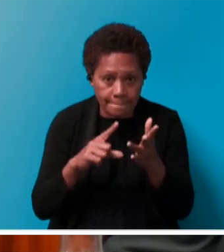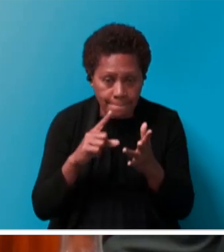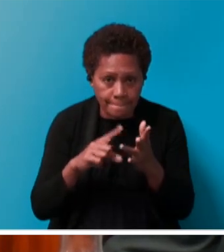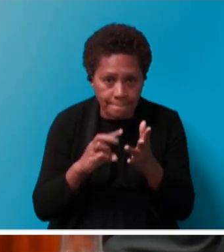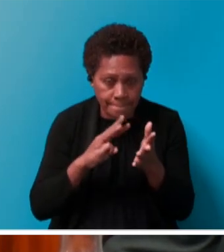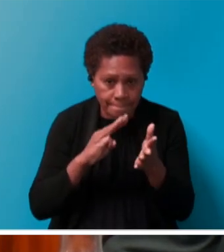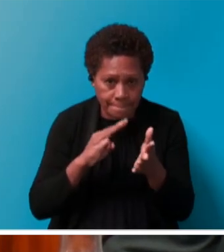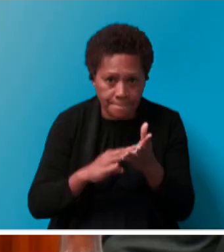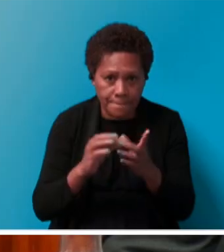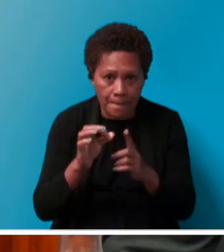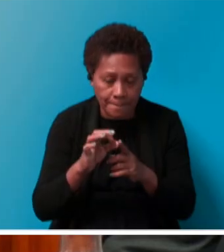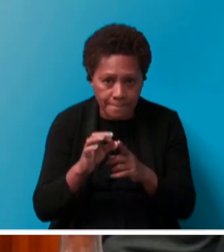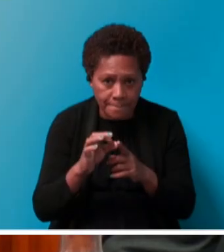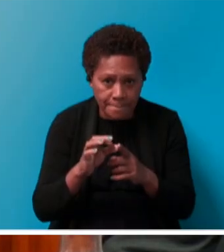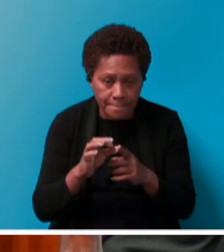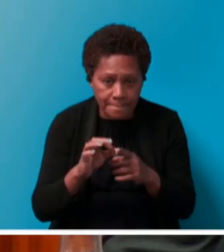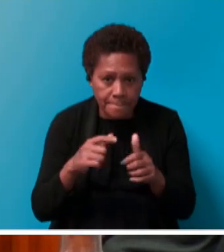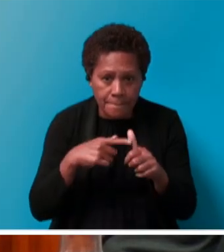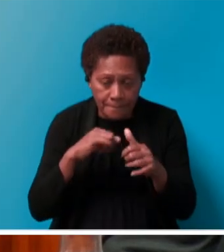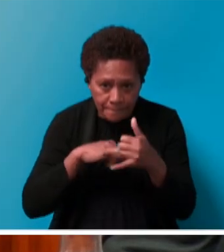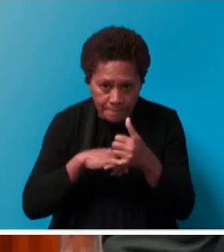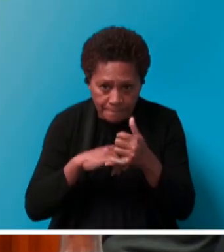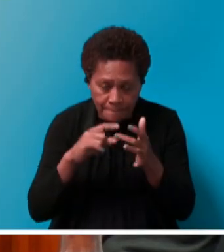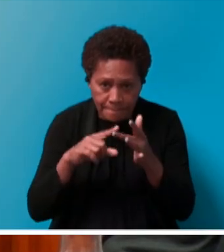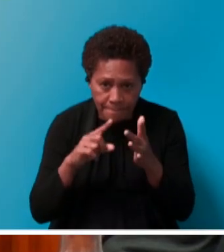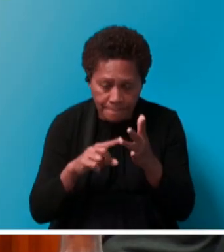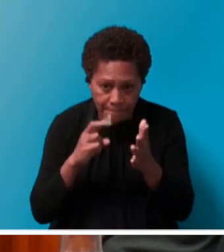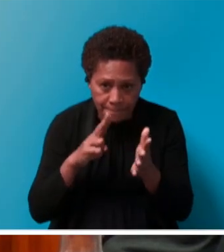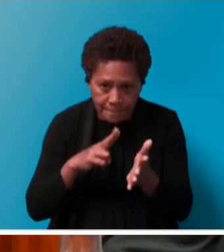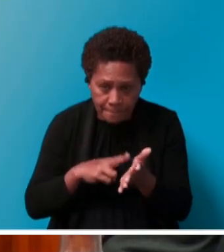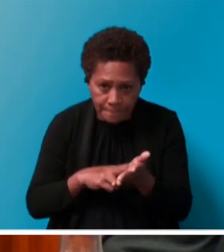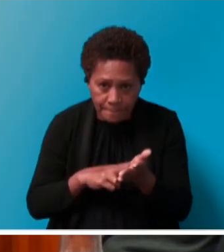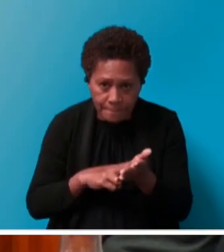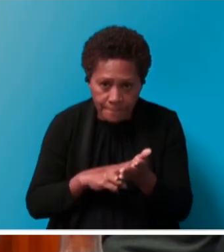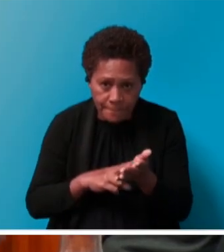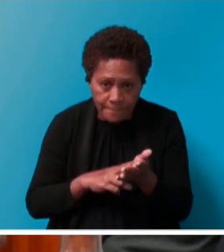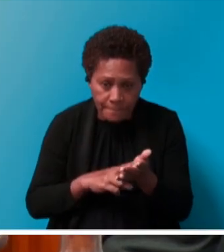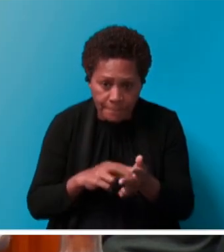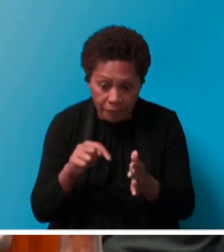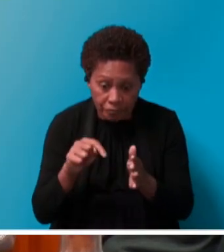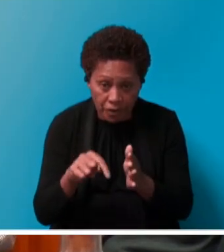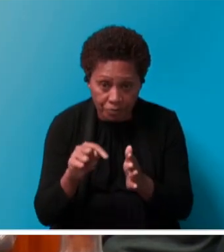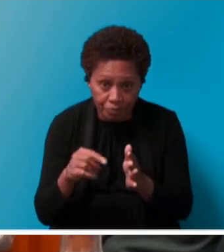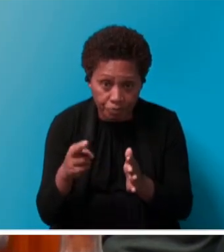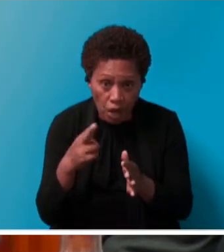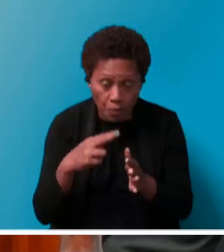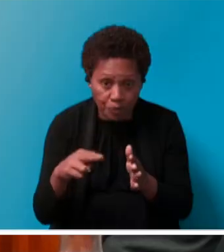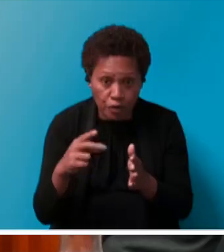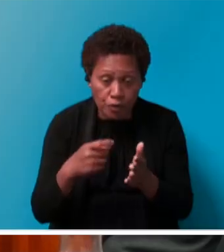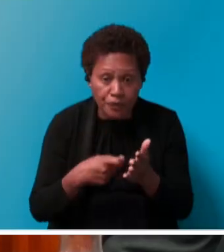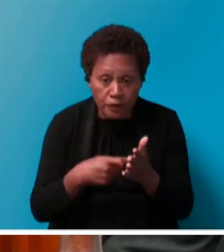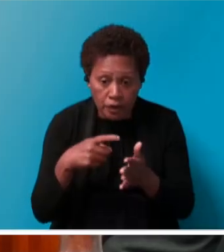second chance. It is a model that we will explore, adapting to restore lives and strengthen our social